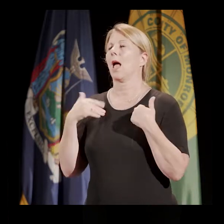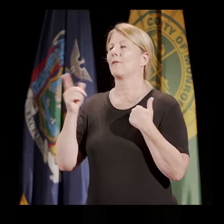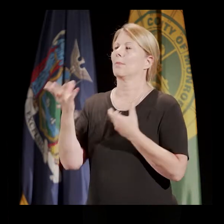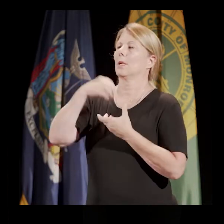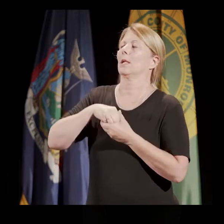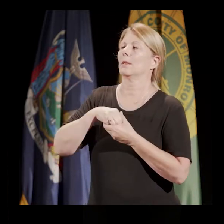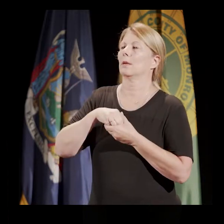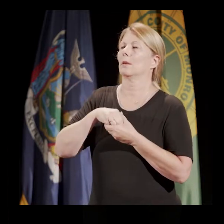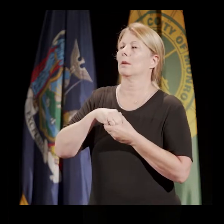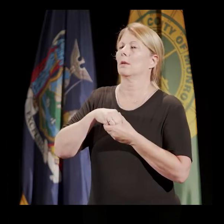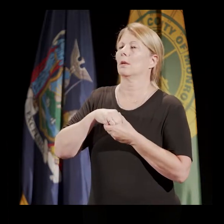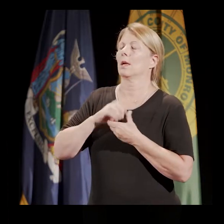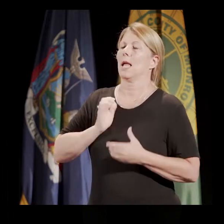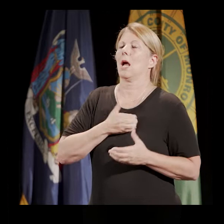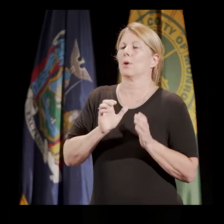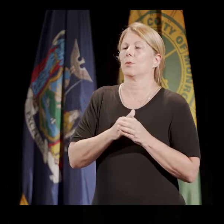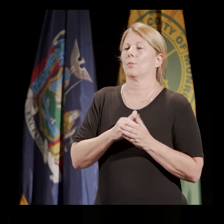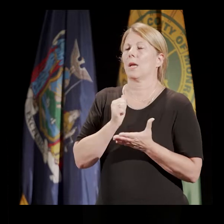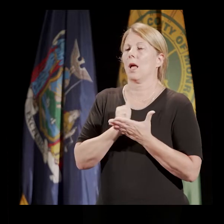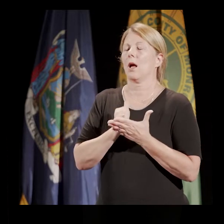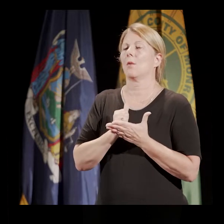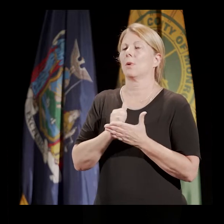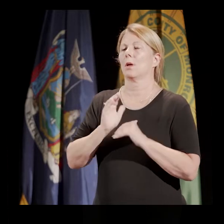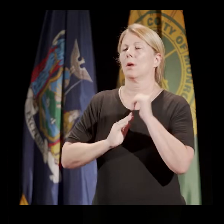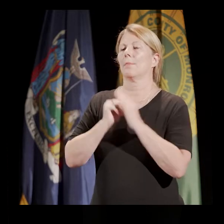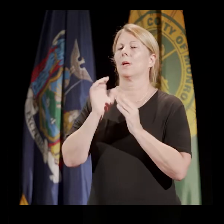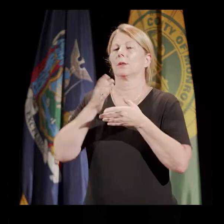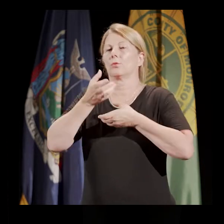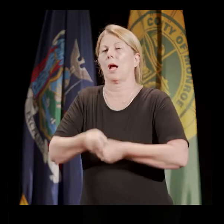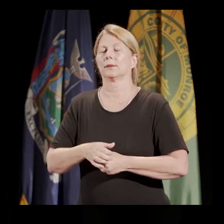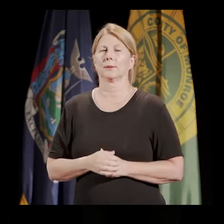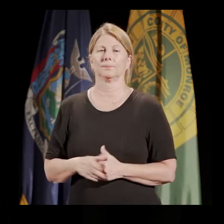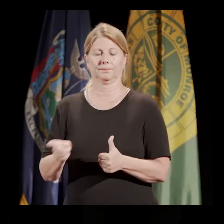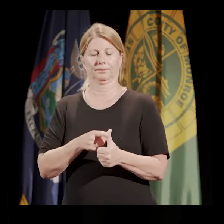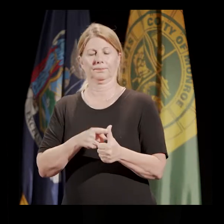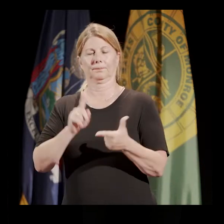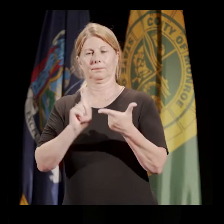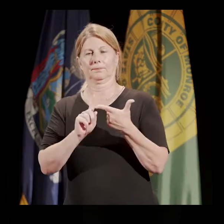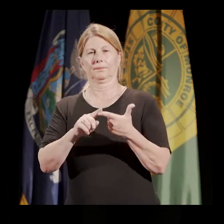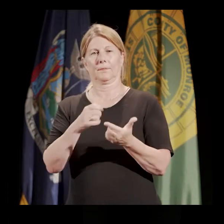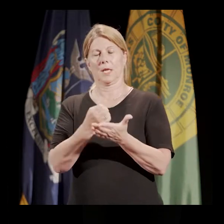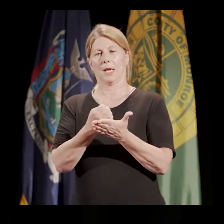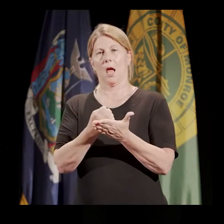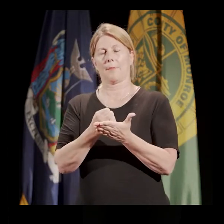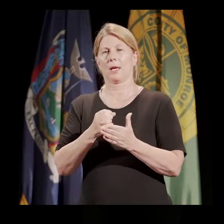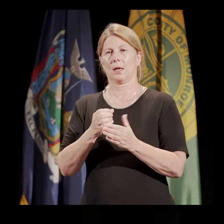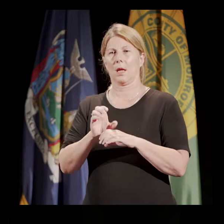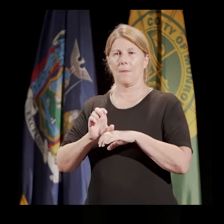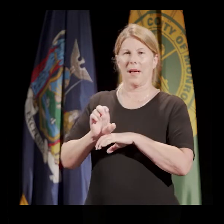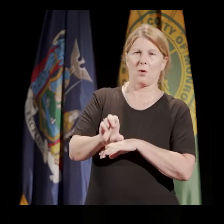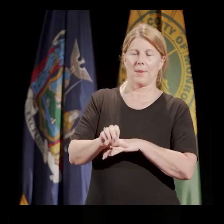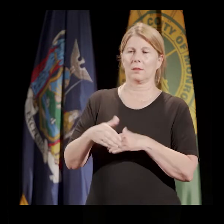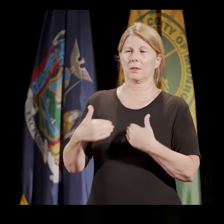us build trust in neighborhoods. Moving on to our second priority, economic empowerment. We